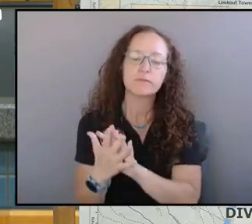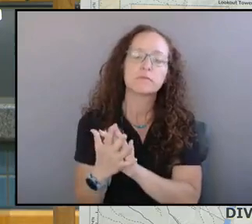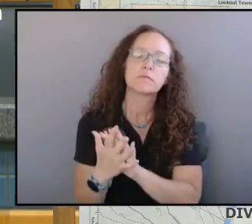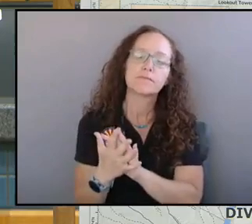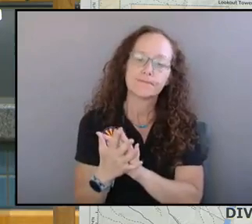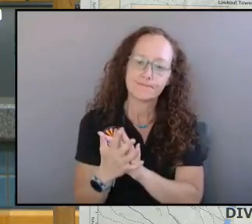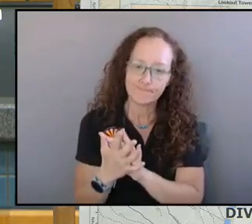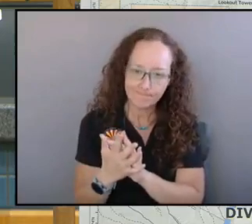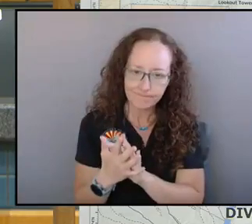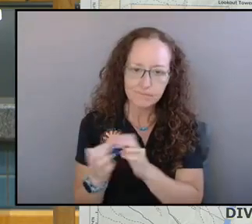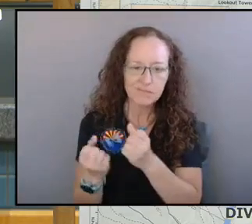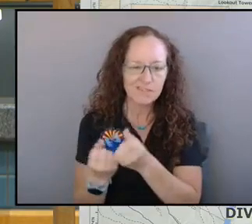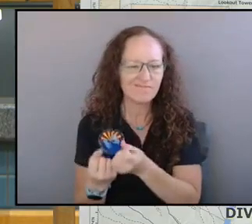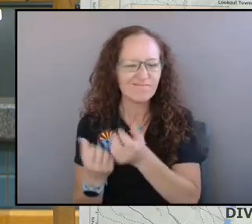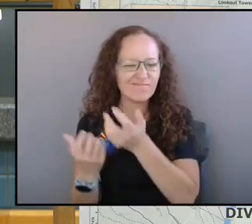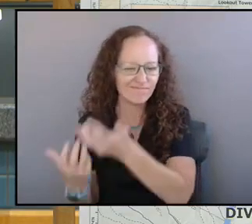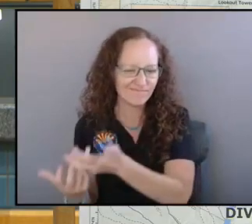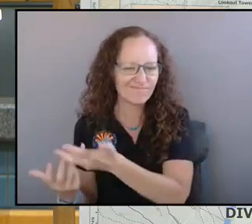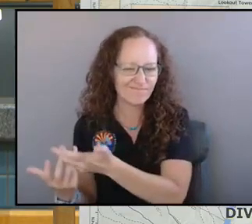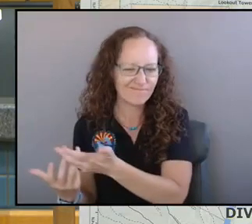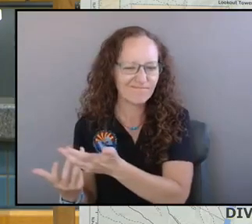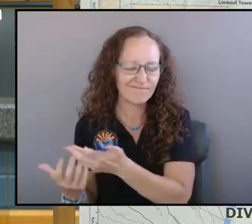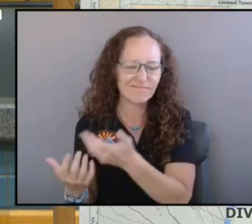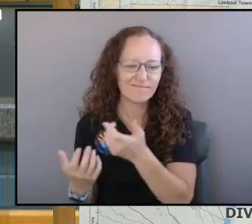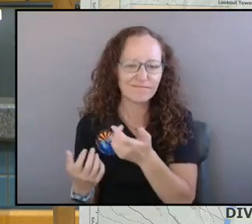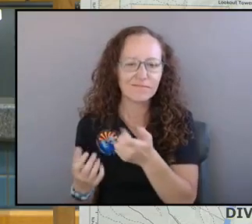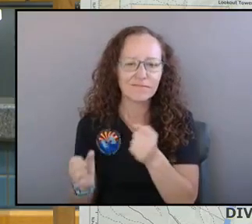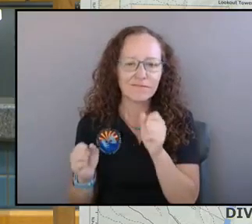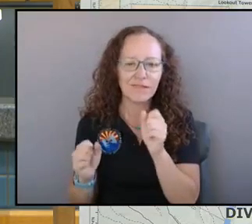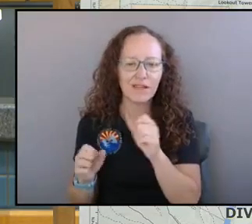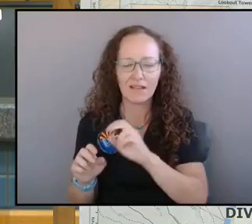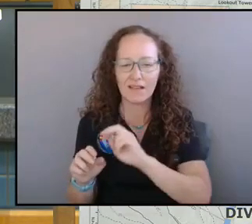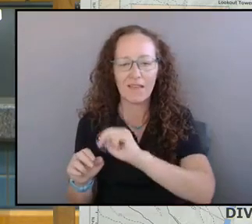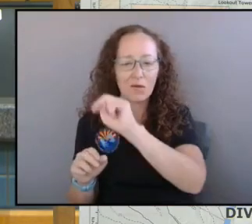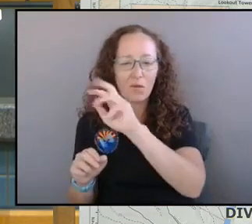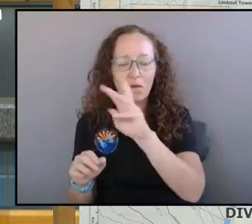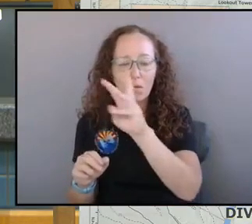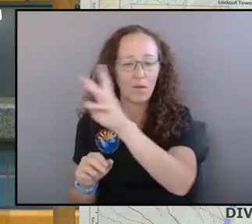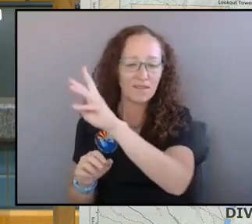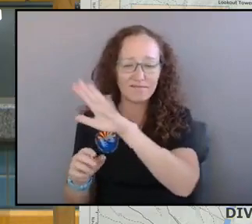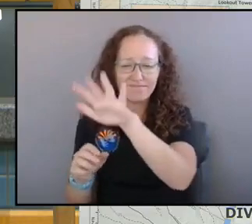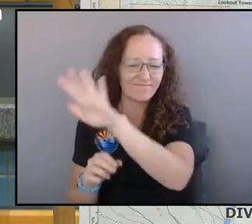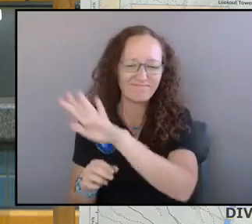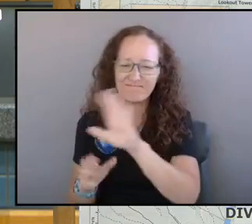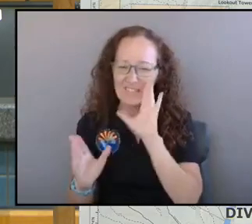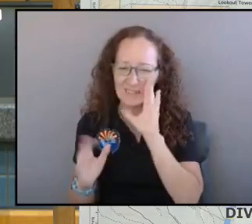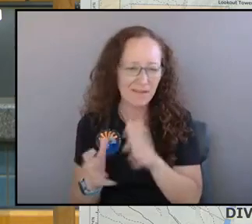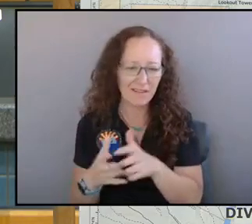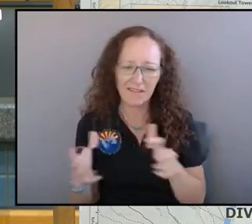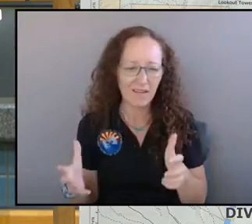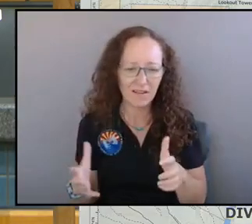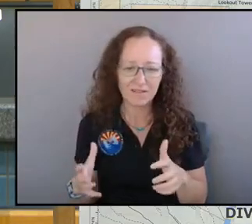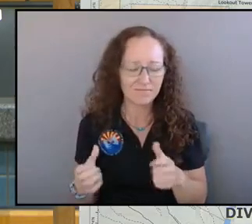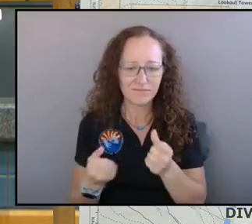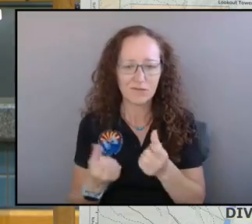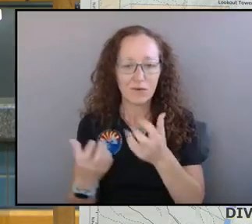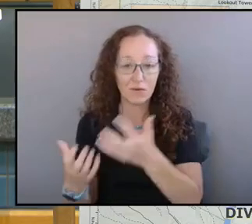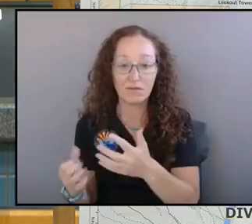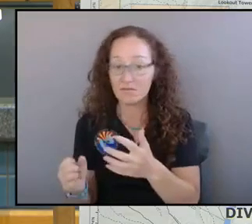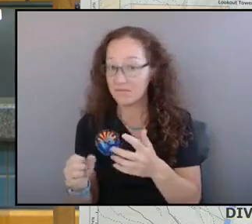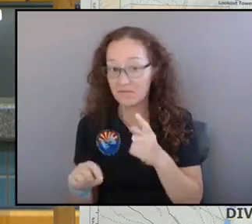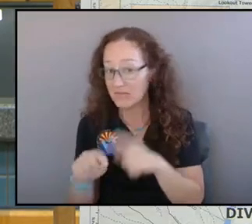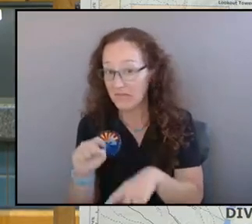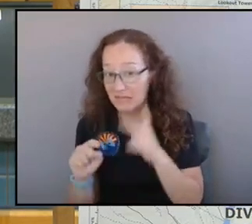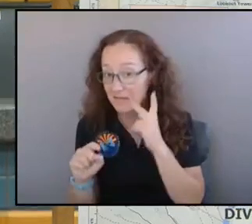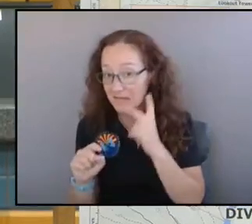Not anticipating a lot along that northwestern corner. Would we have access to the south map, maybe, the